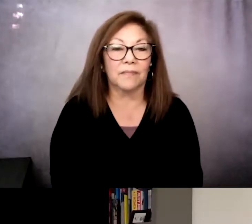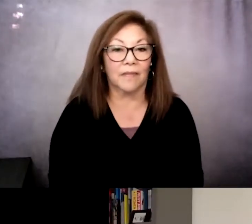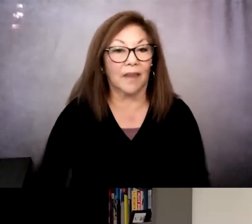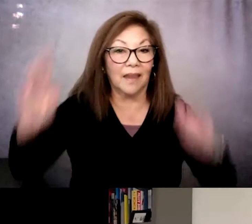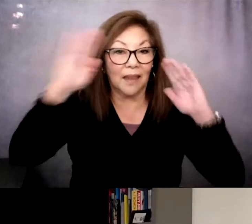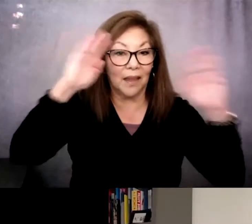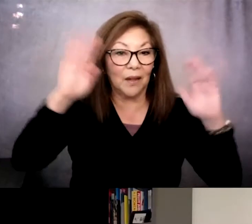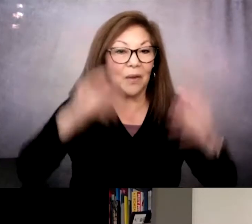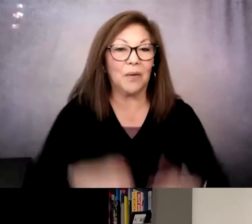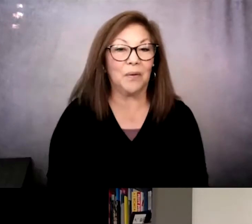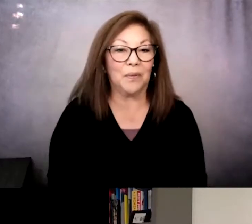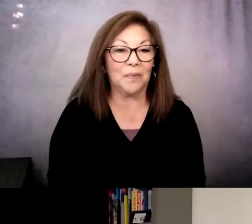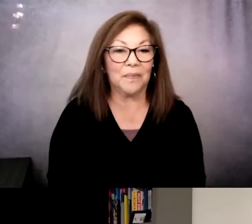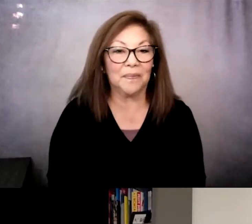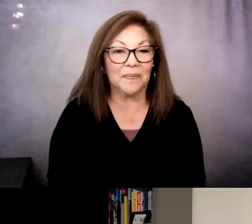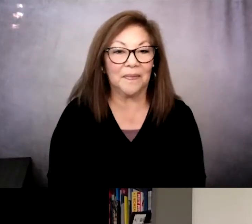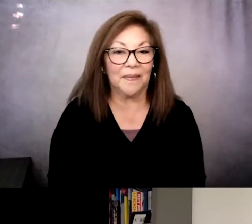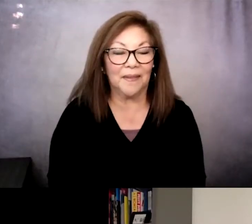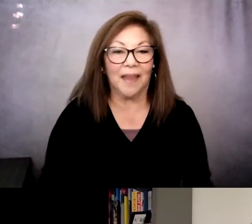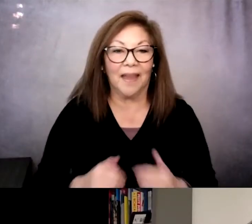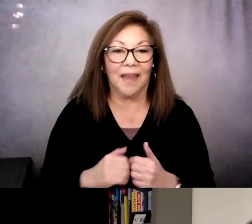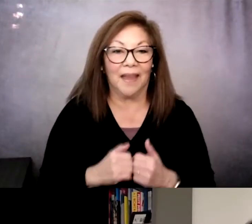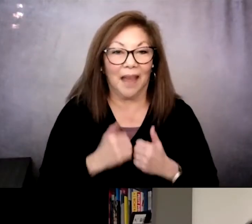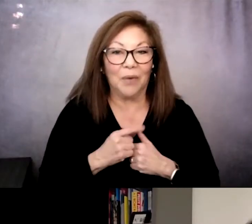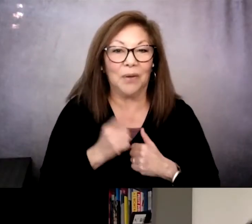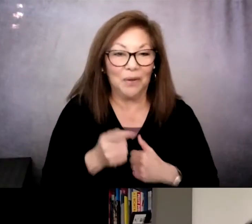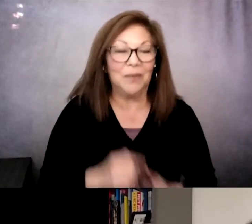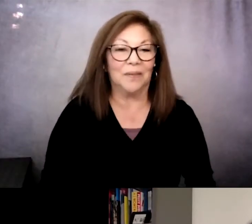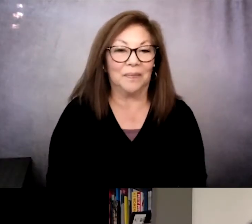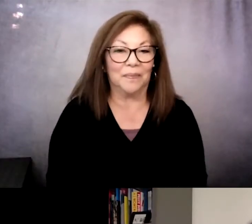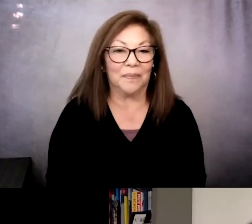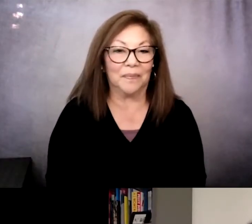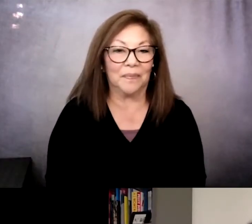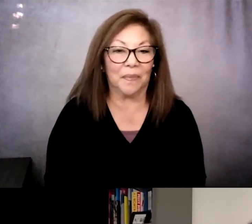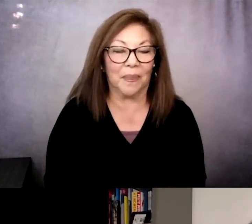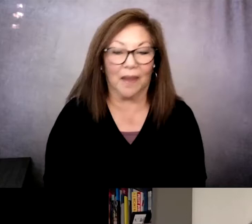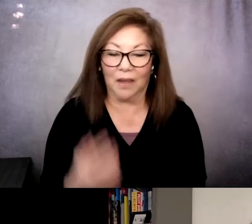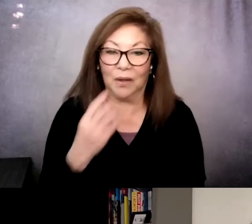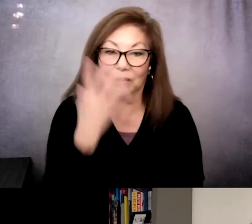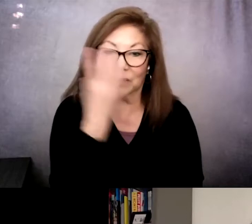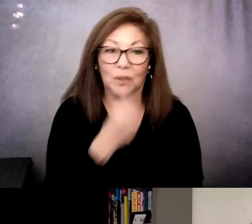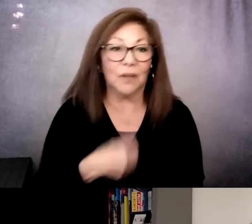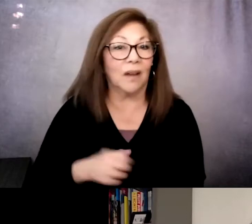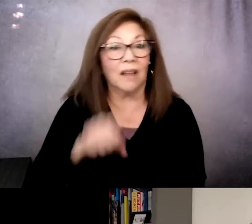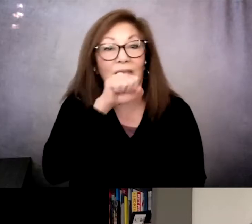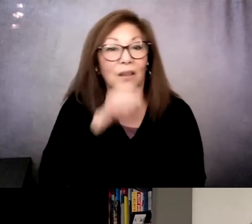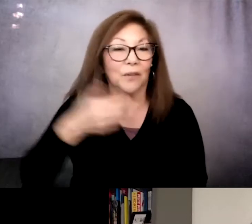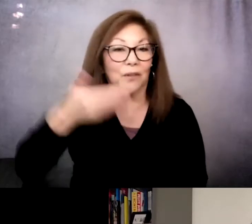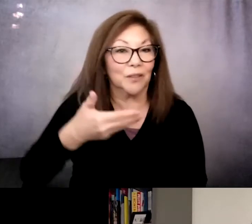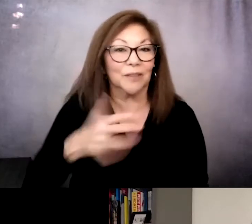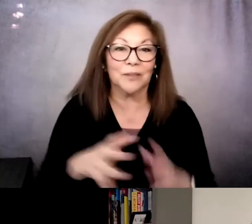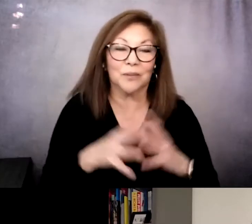Hi, Hello. Mayukh. Oh my God, that's so beautiful. I love your introduction so much.